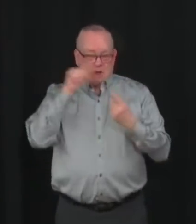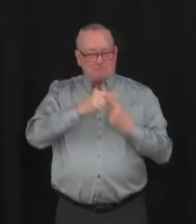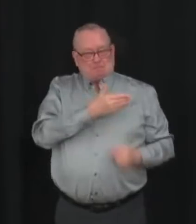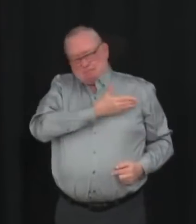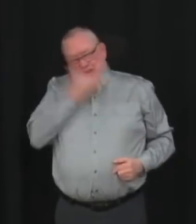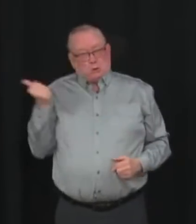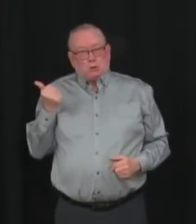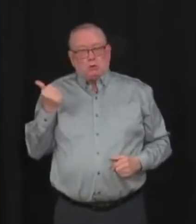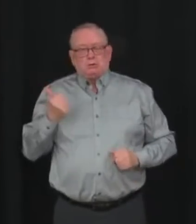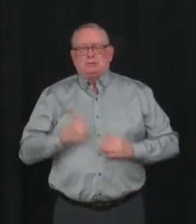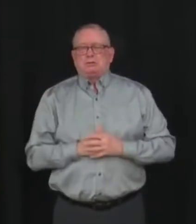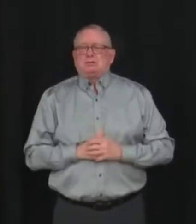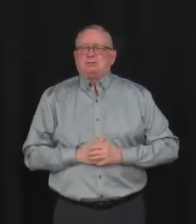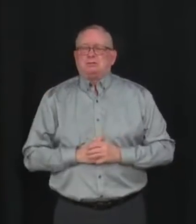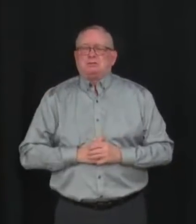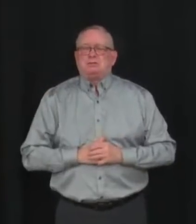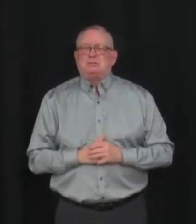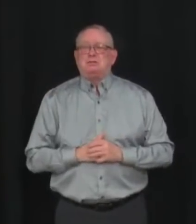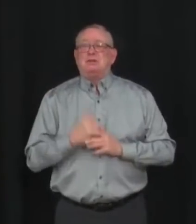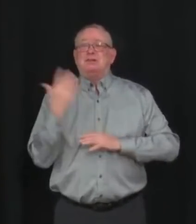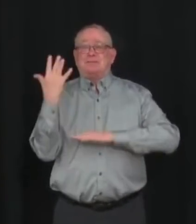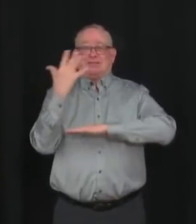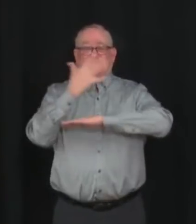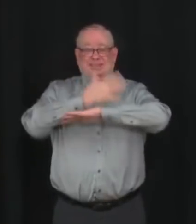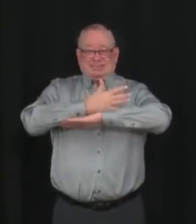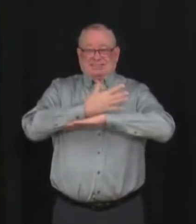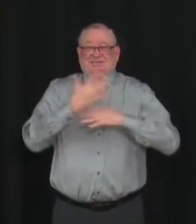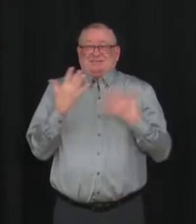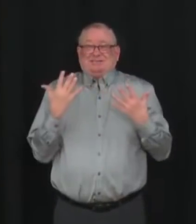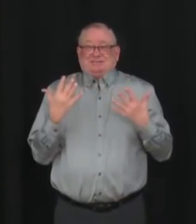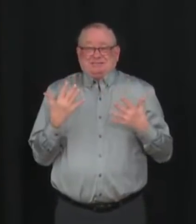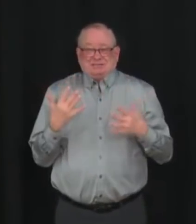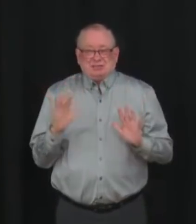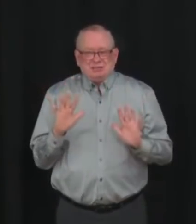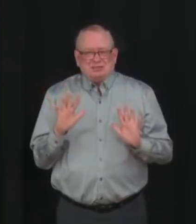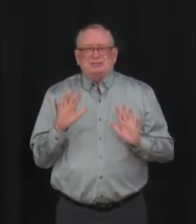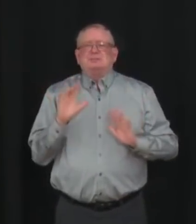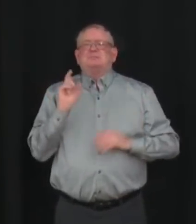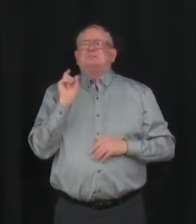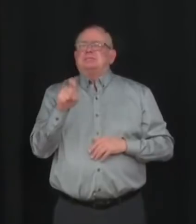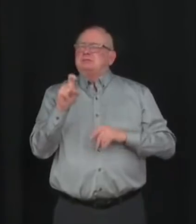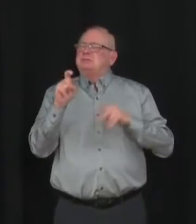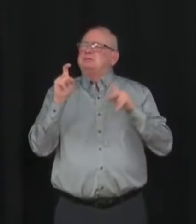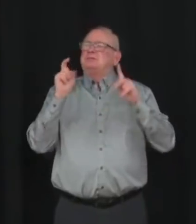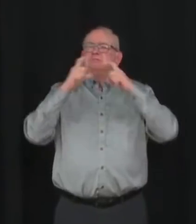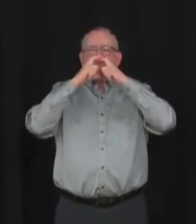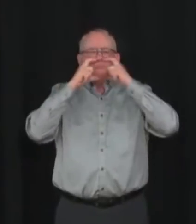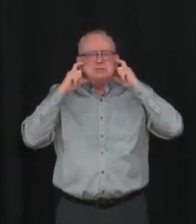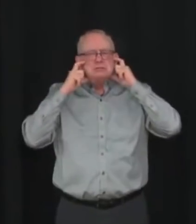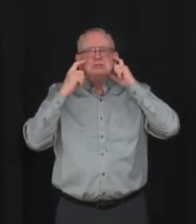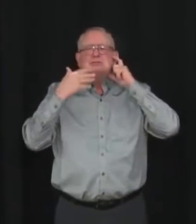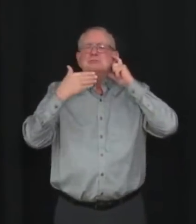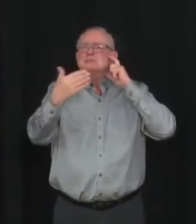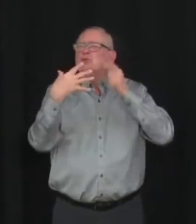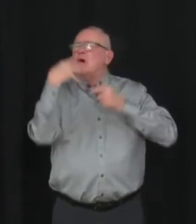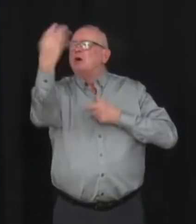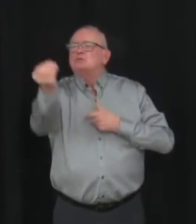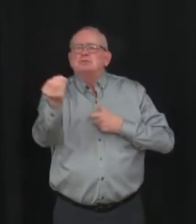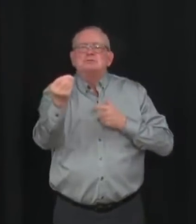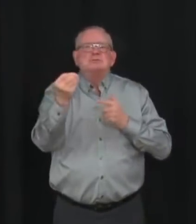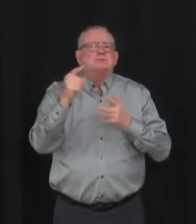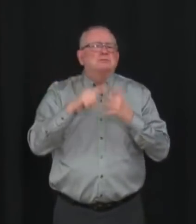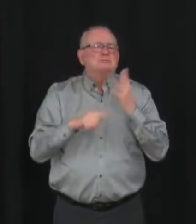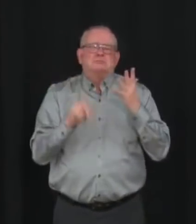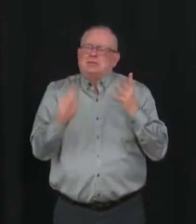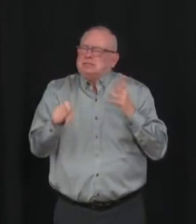their isolation, these individuals must wear a mask around others at all times when they're outside their home. We feel